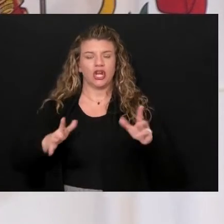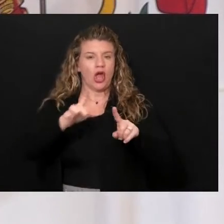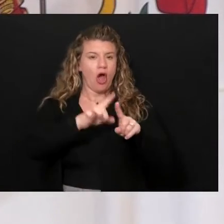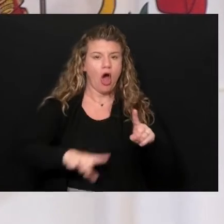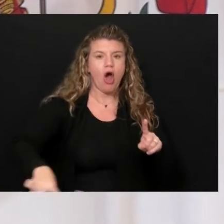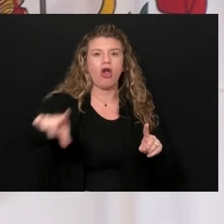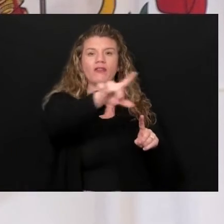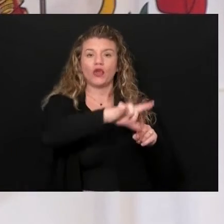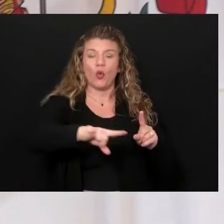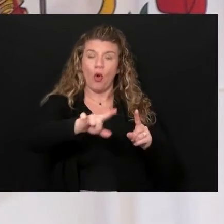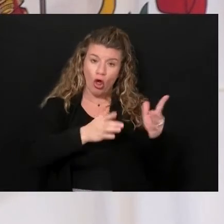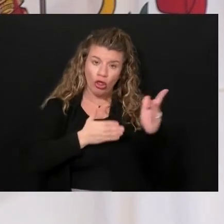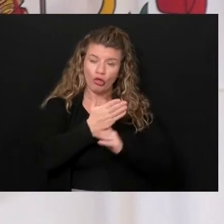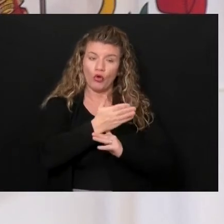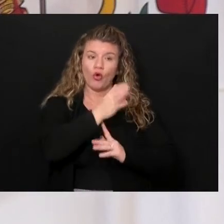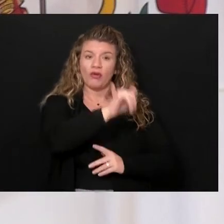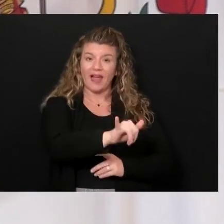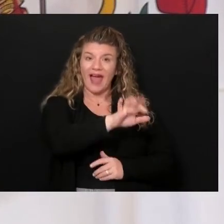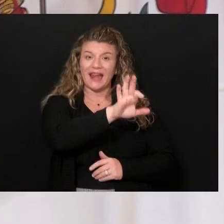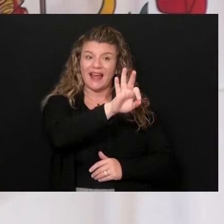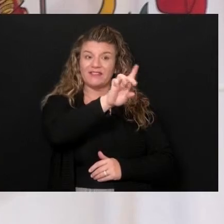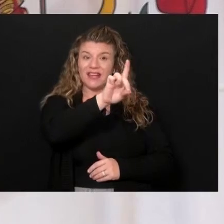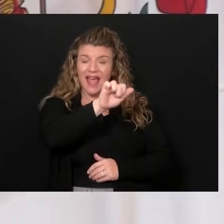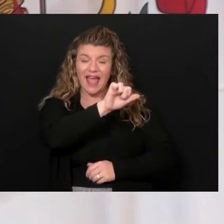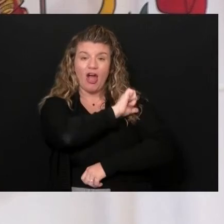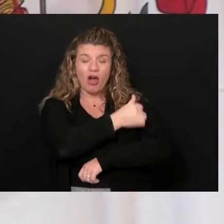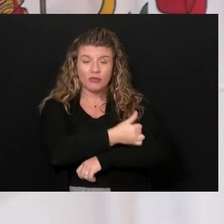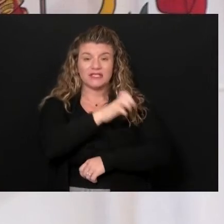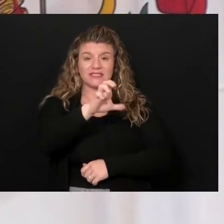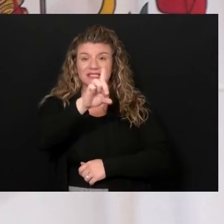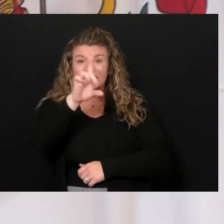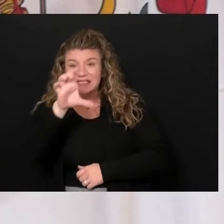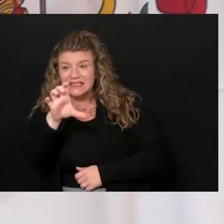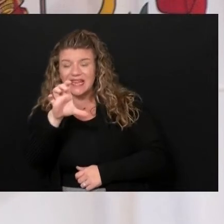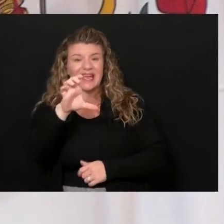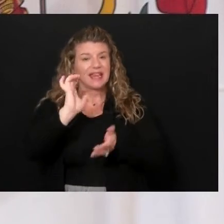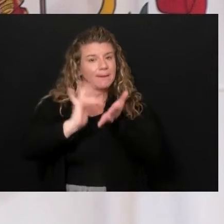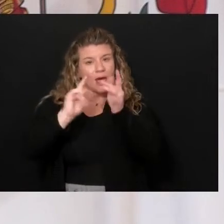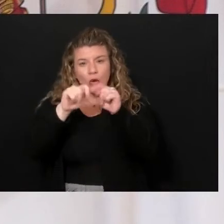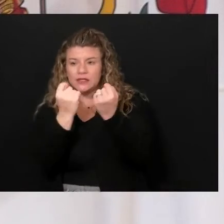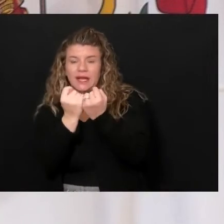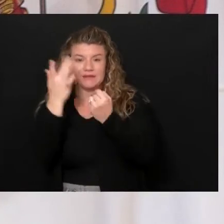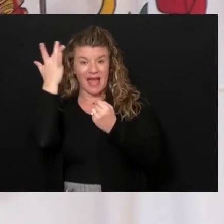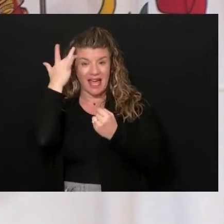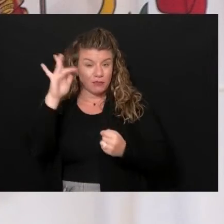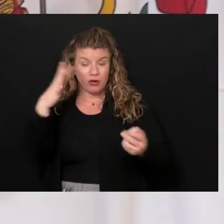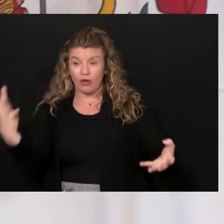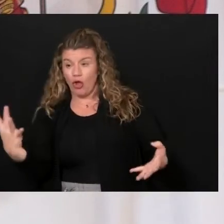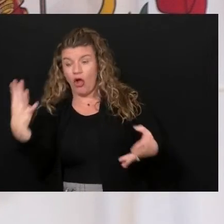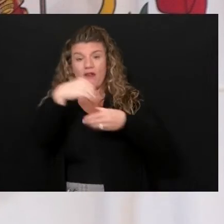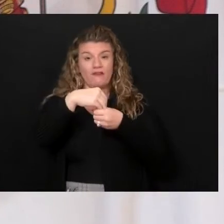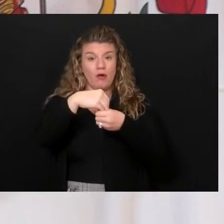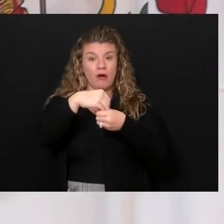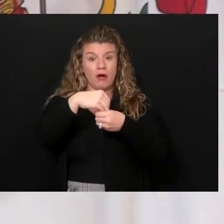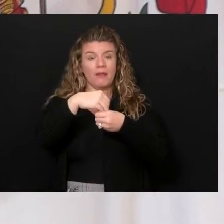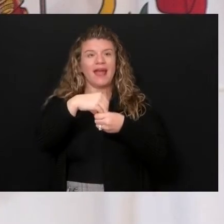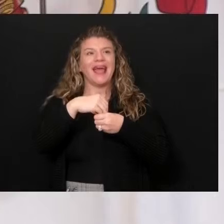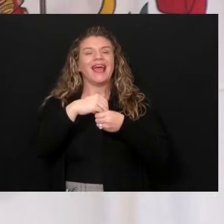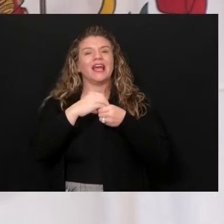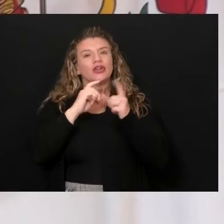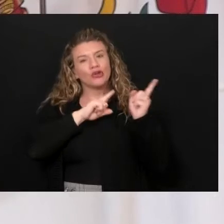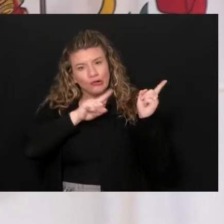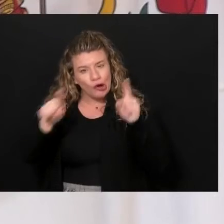the FDA's authorization, through the CDC, through all the medical teams and everything, to take the